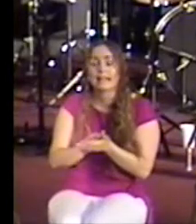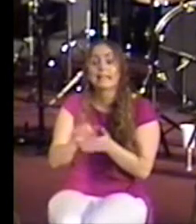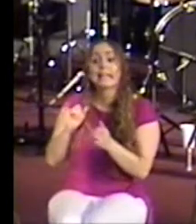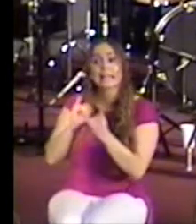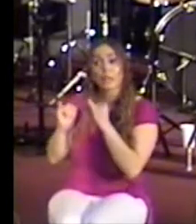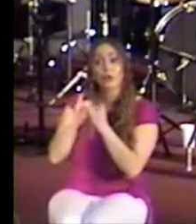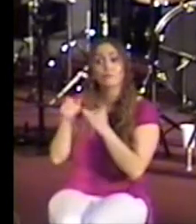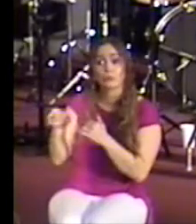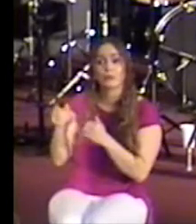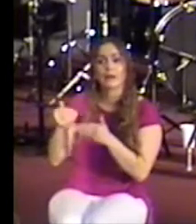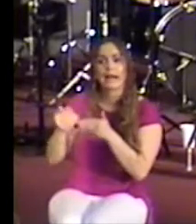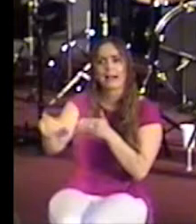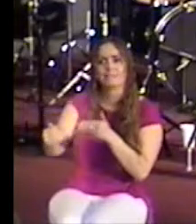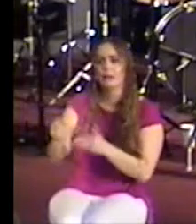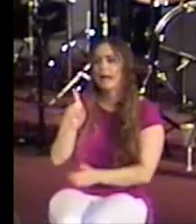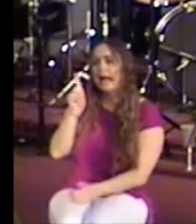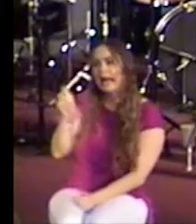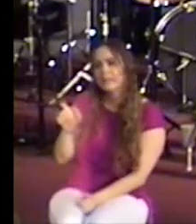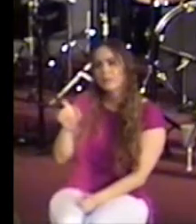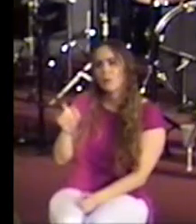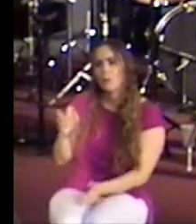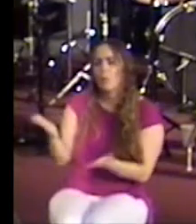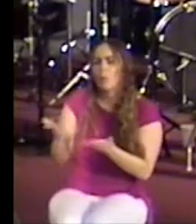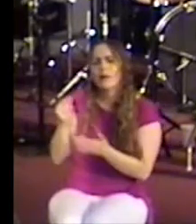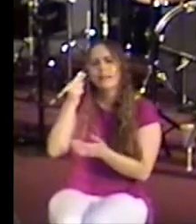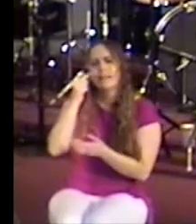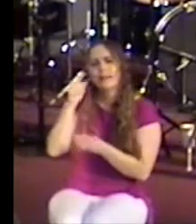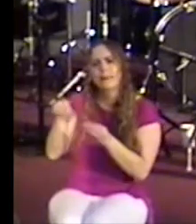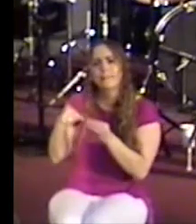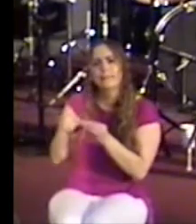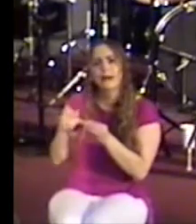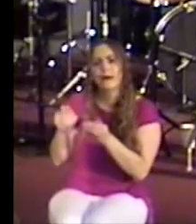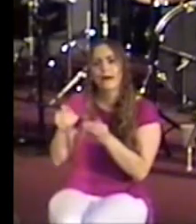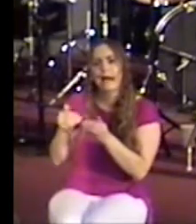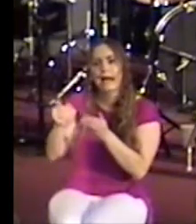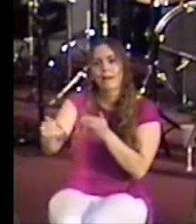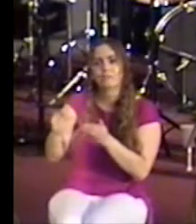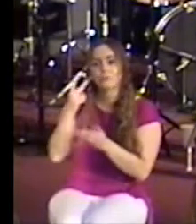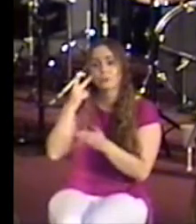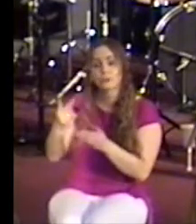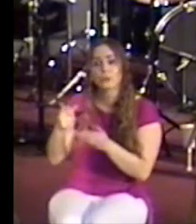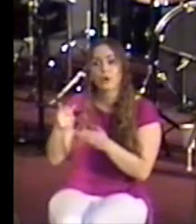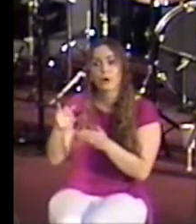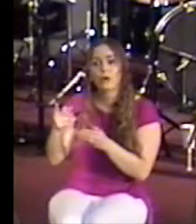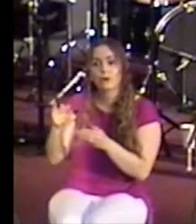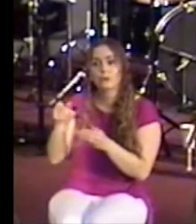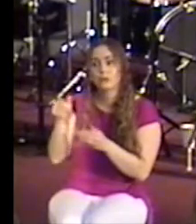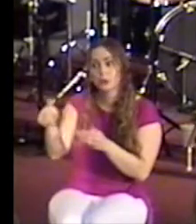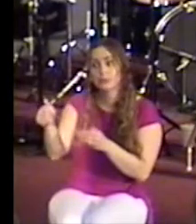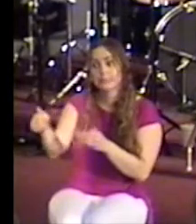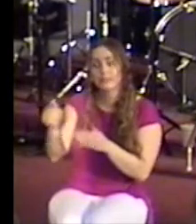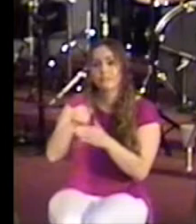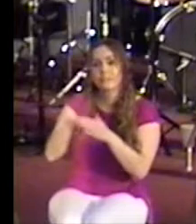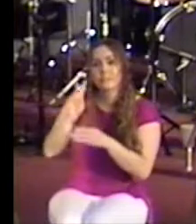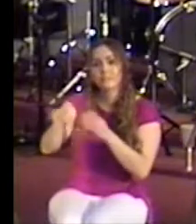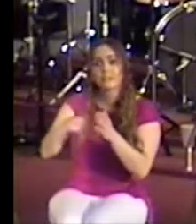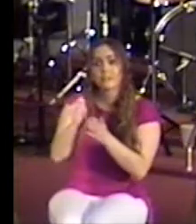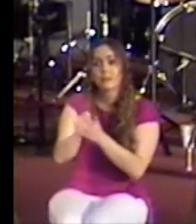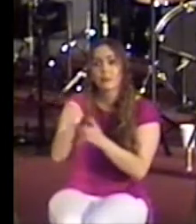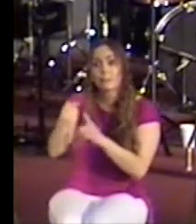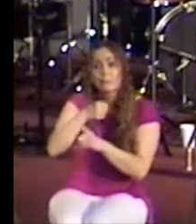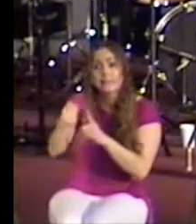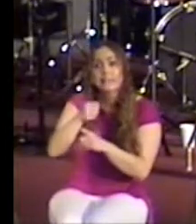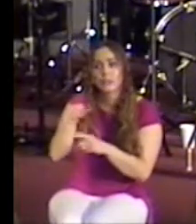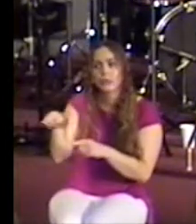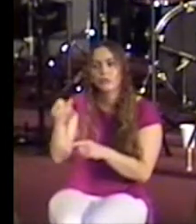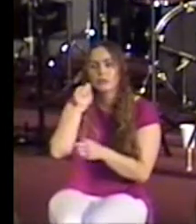said, what did you think about when you saw the video of yourself beating up your 4-year-old little girl? And she said, oh my goodness, I looked at that